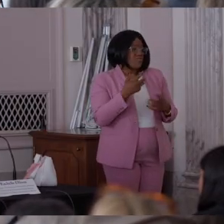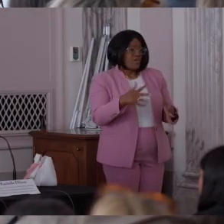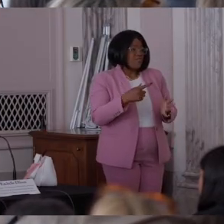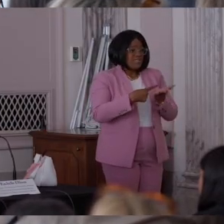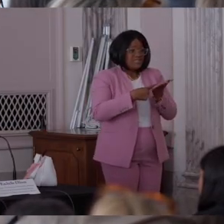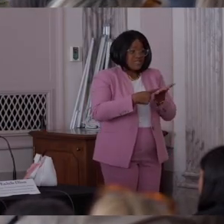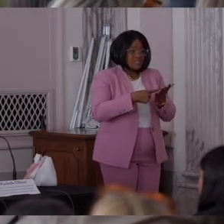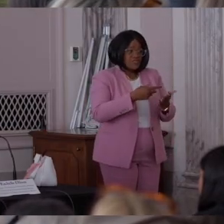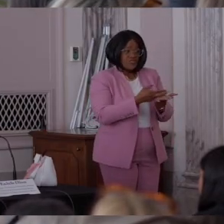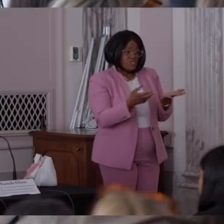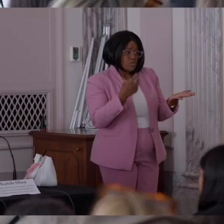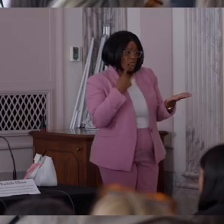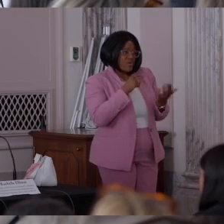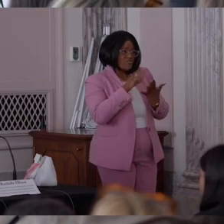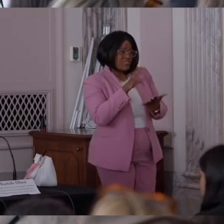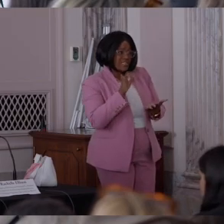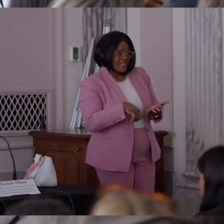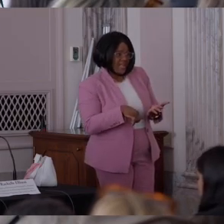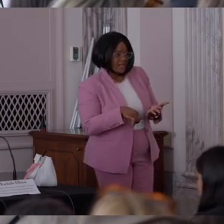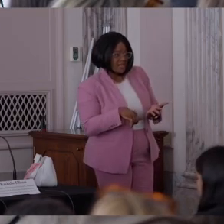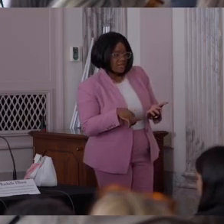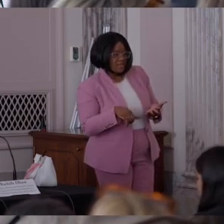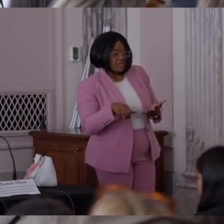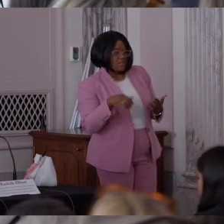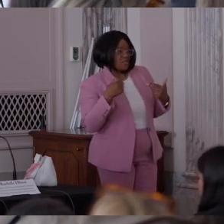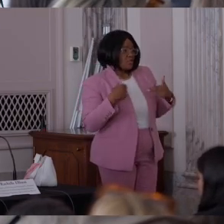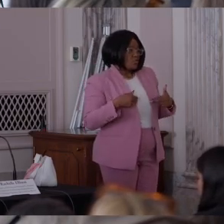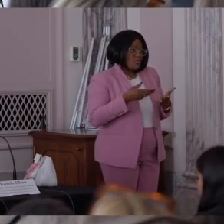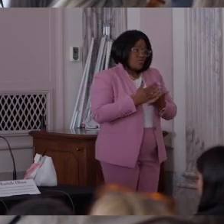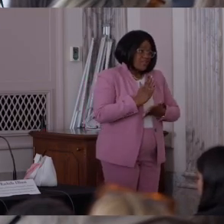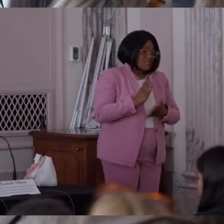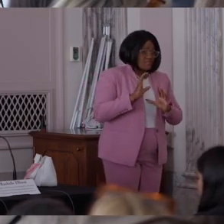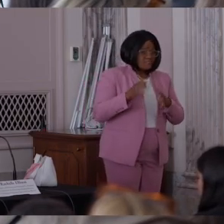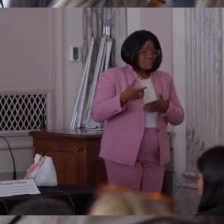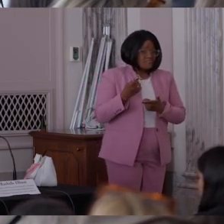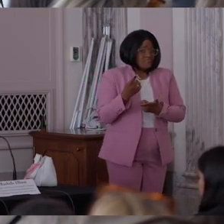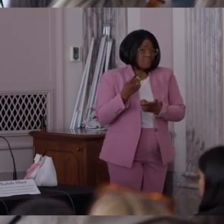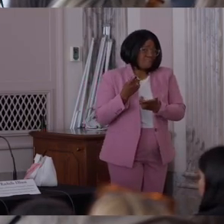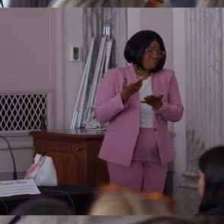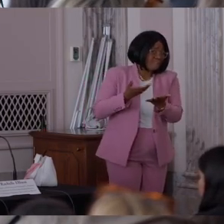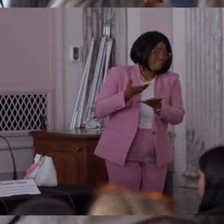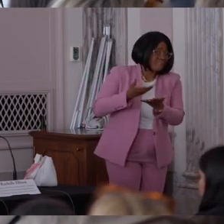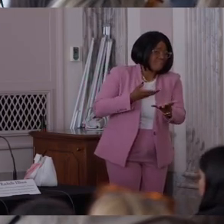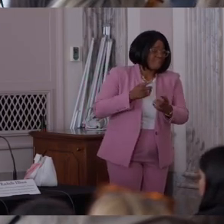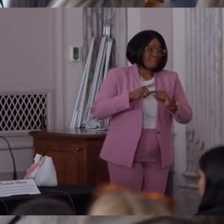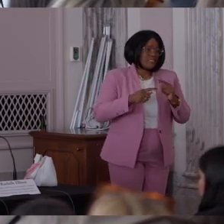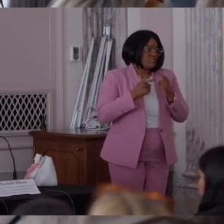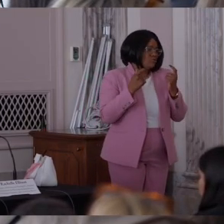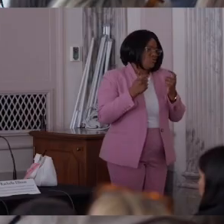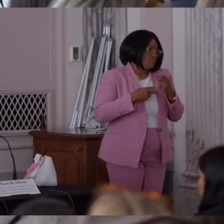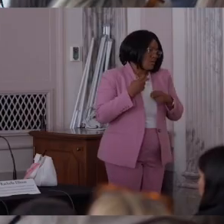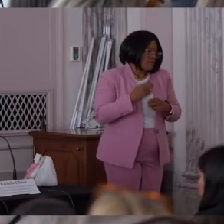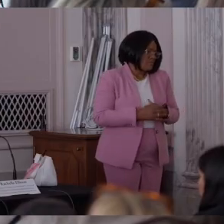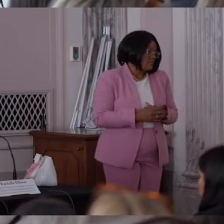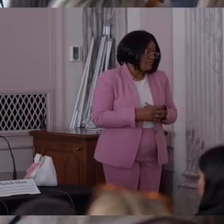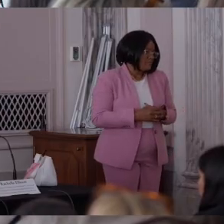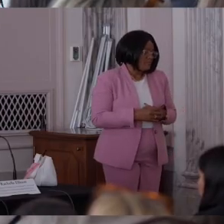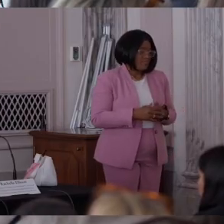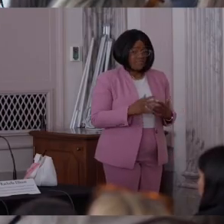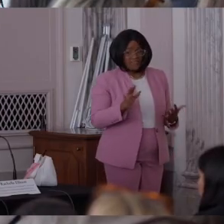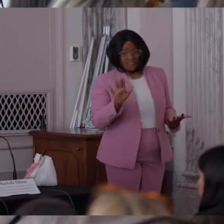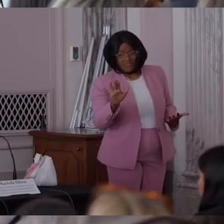resources to address it through the Human Rights Campaign. But it certainly is a huge issue, and it certainly, this